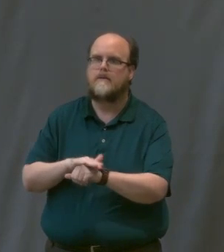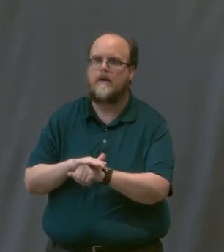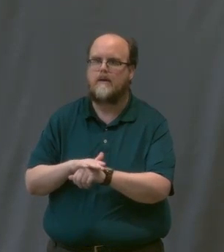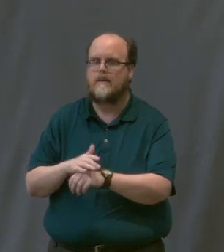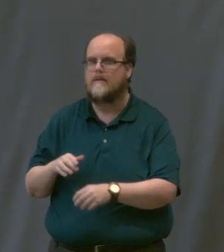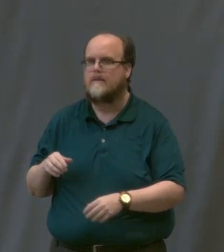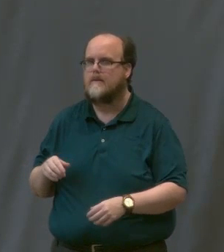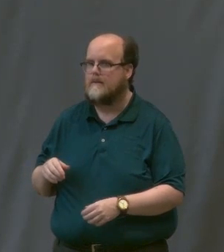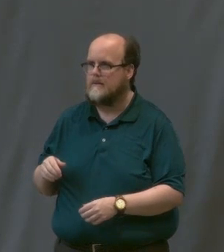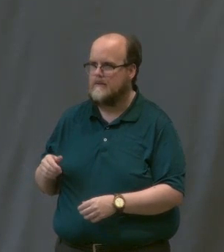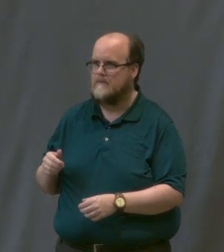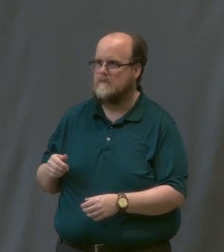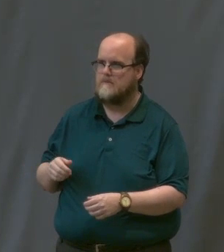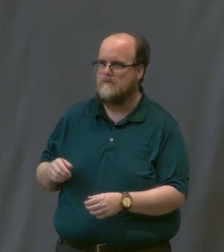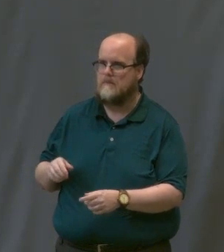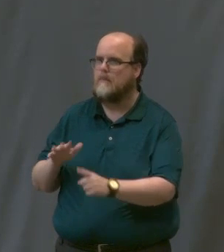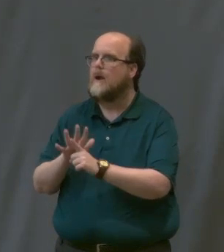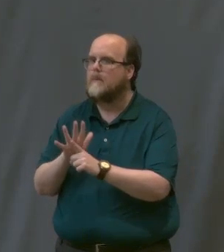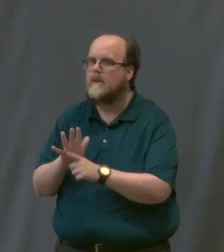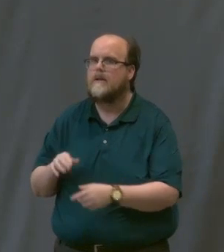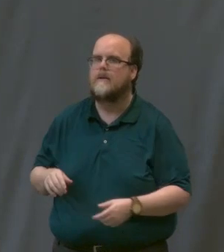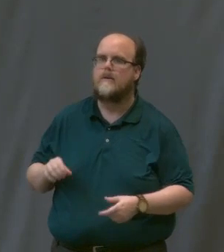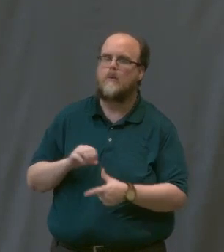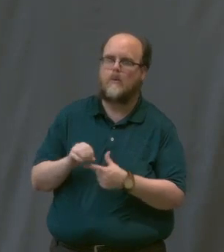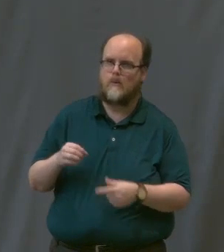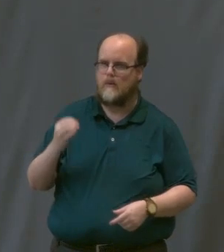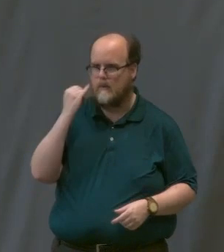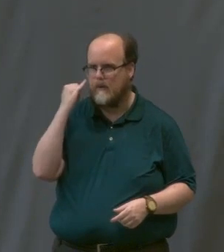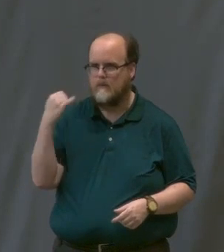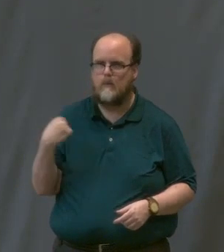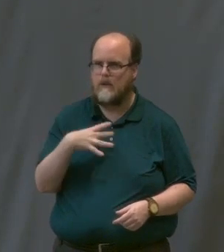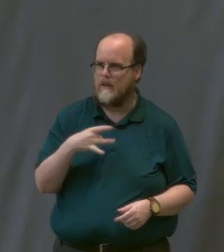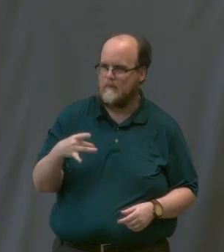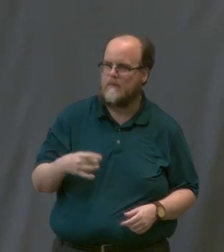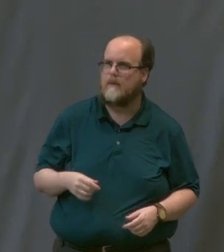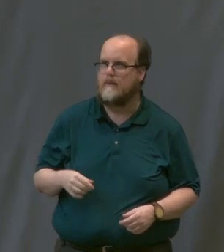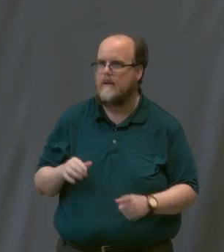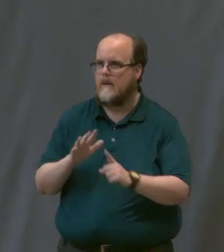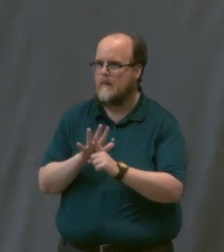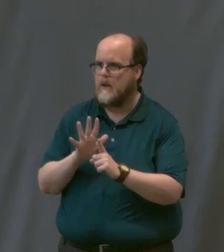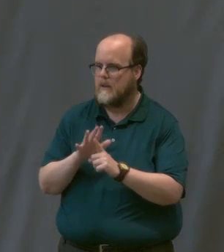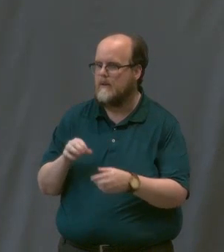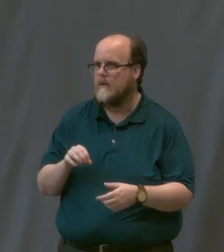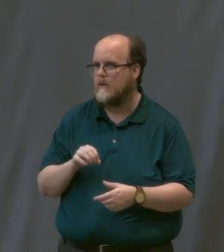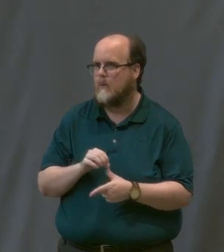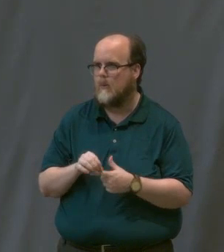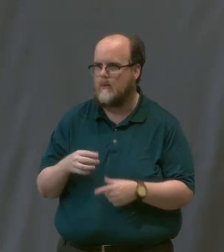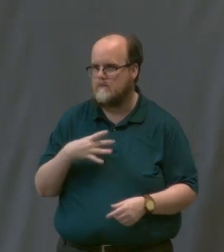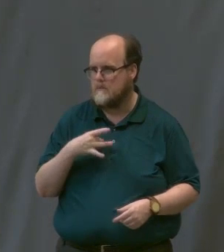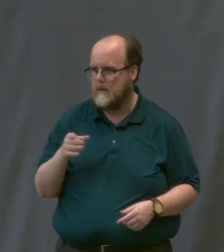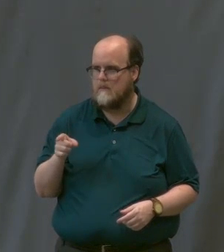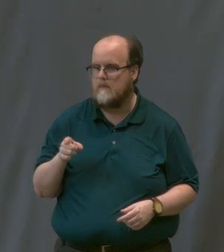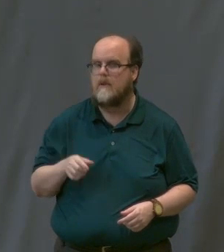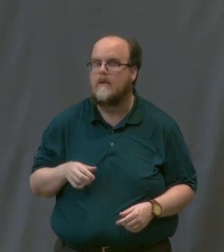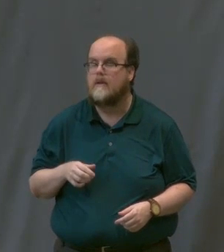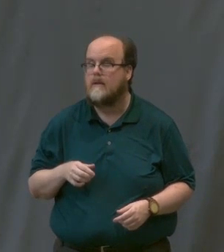case-by-case basis. We basically rely on two things, popularity and likability.